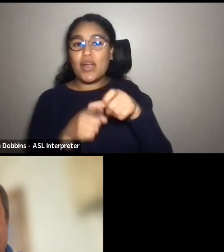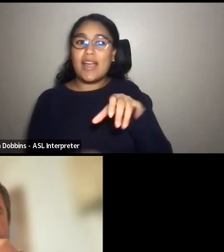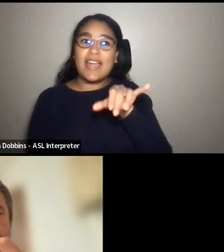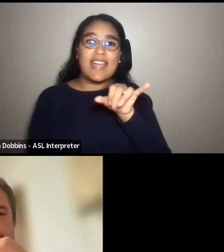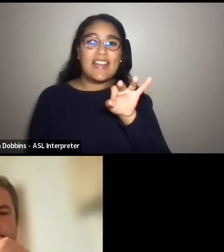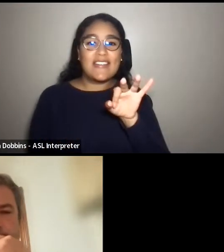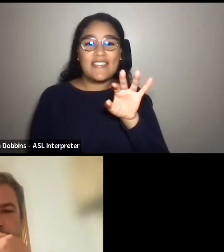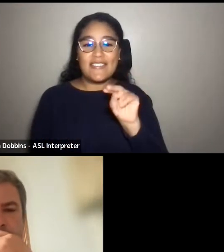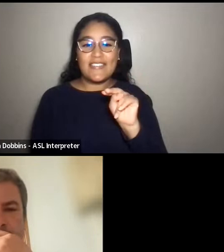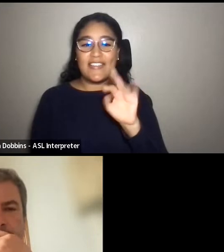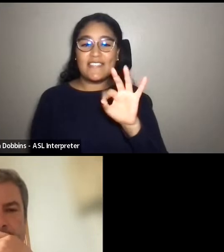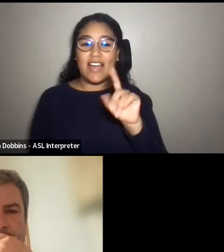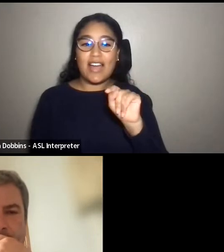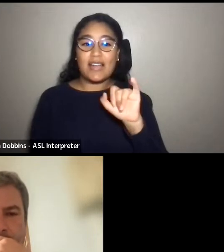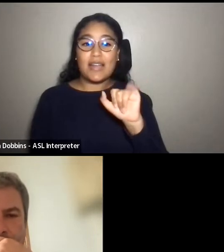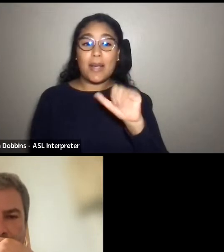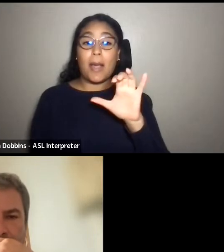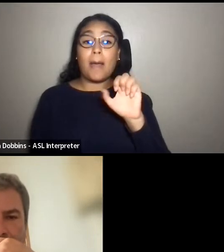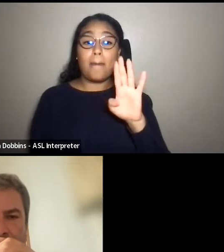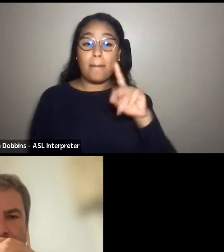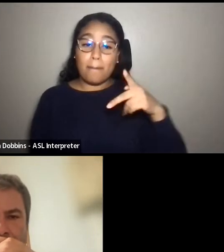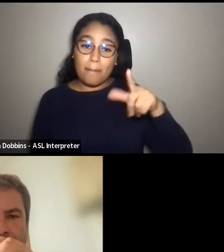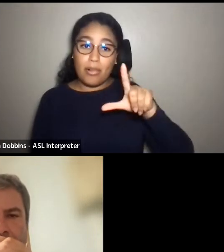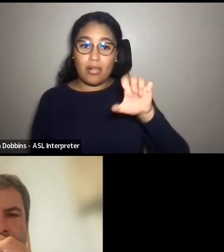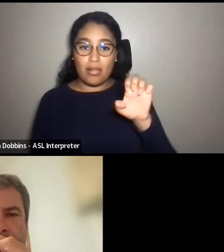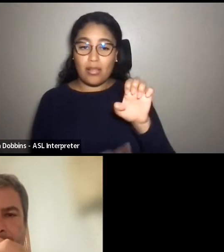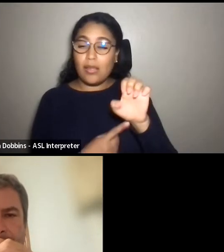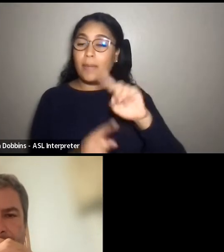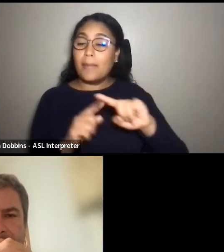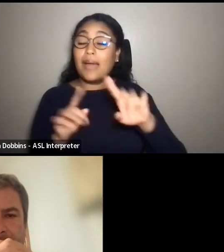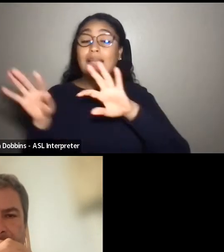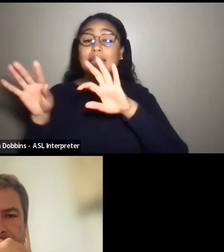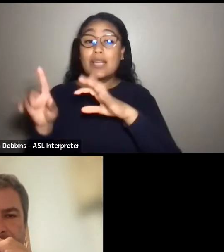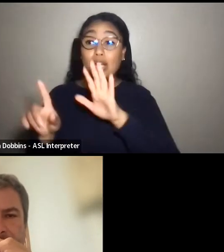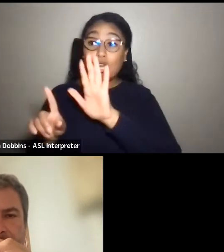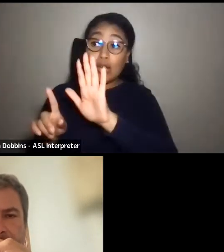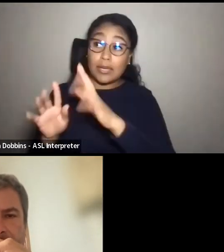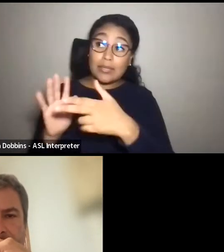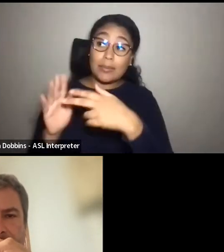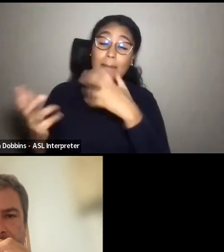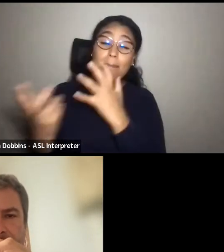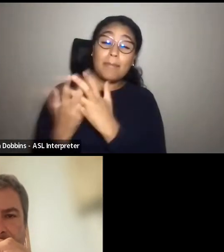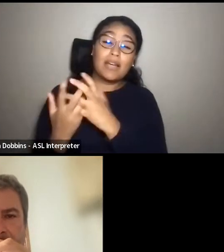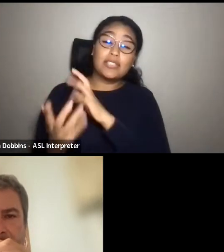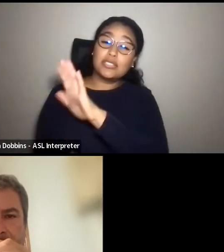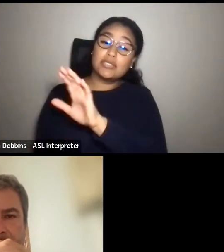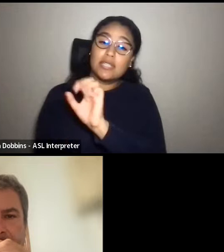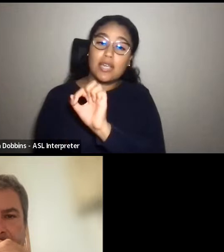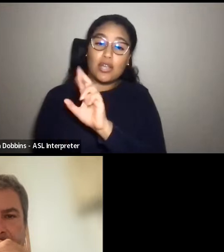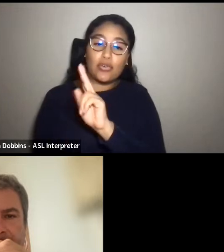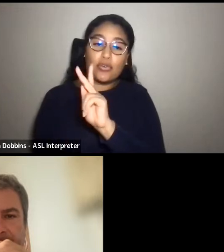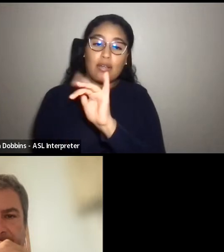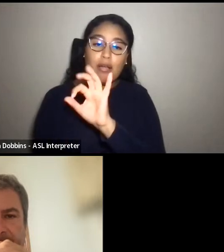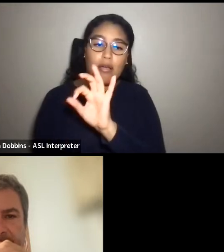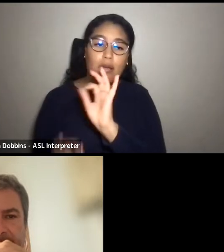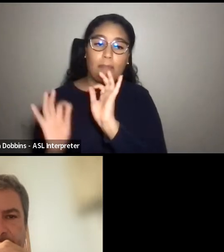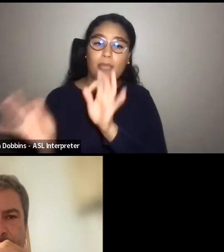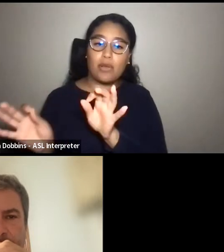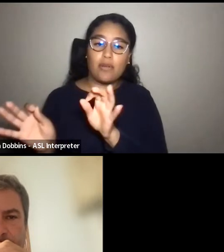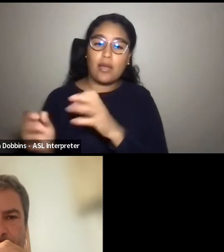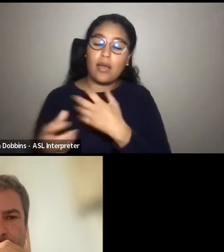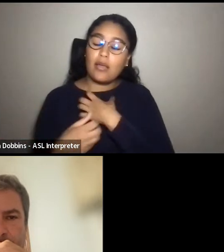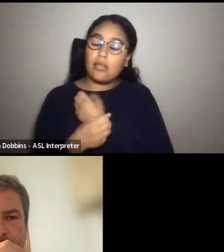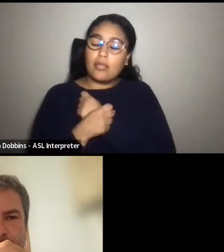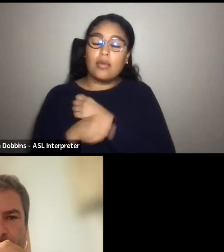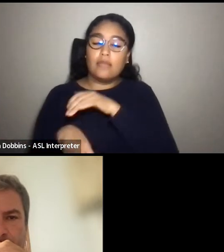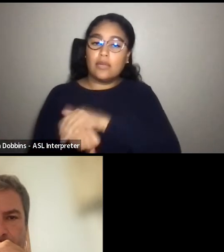school, but it describes Erica perfectly. I love the English